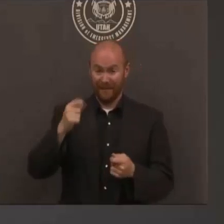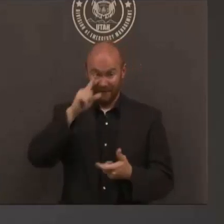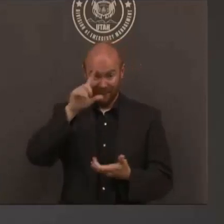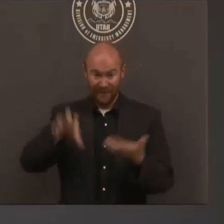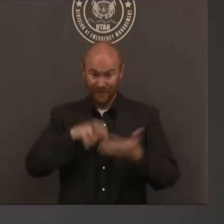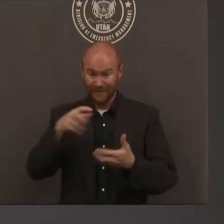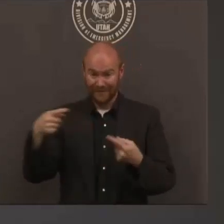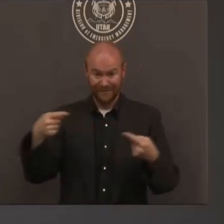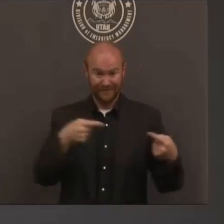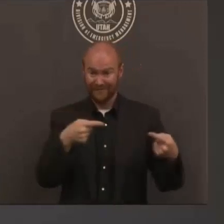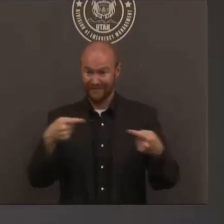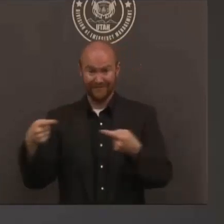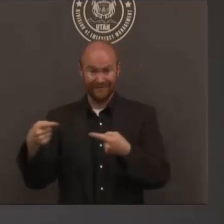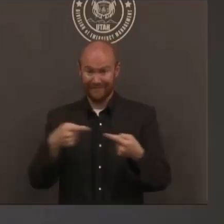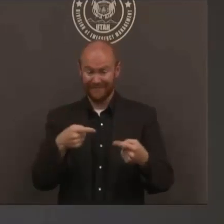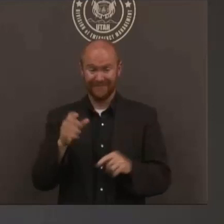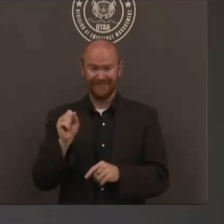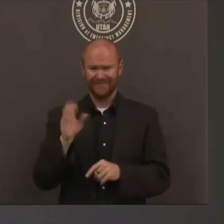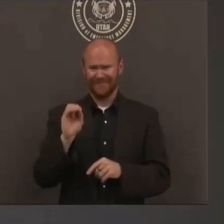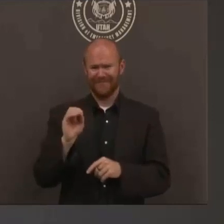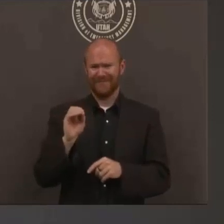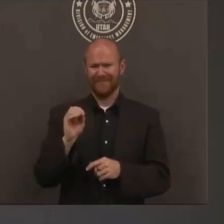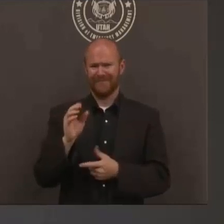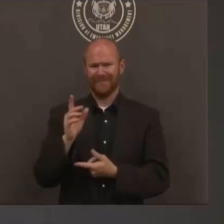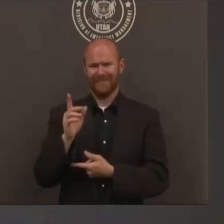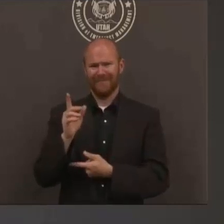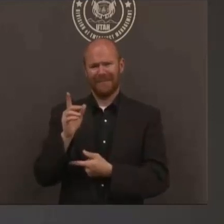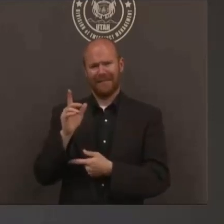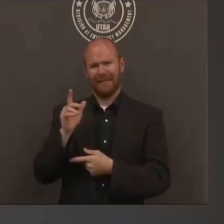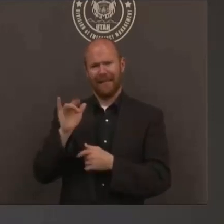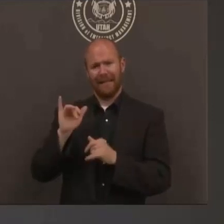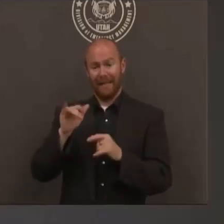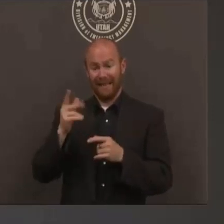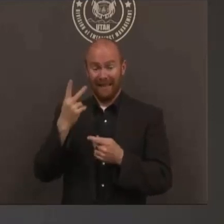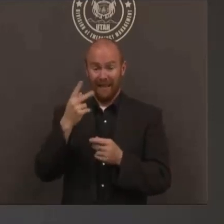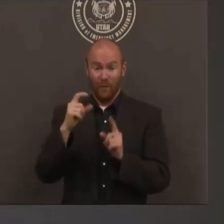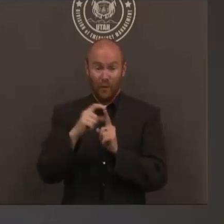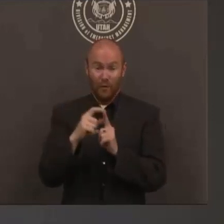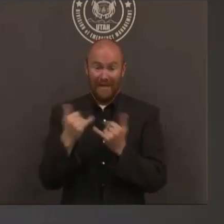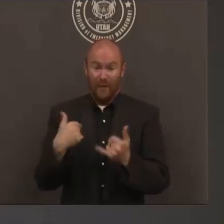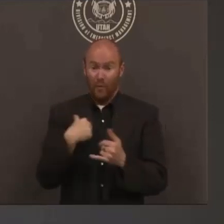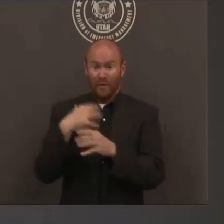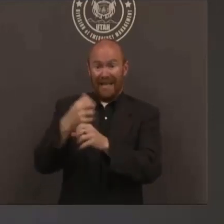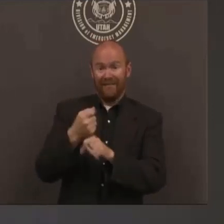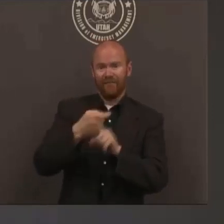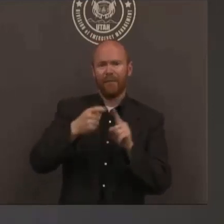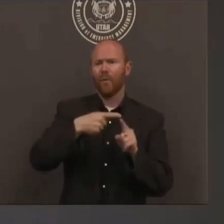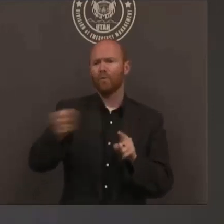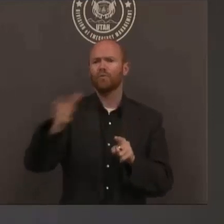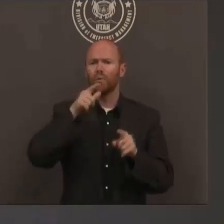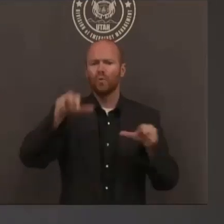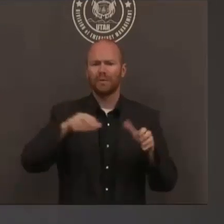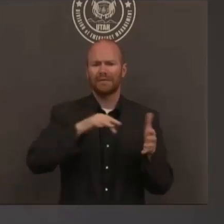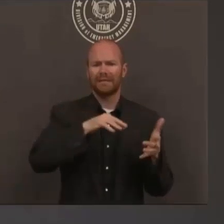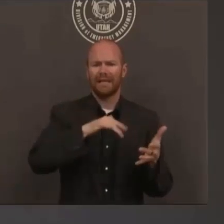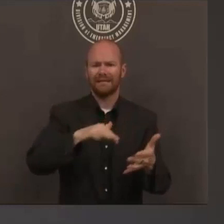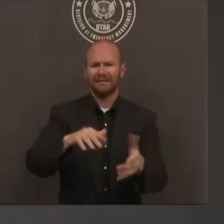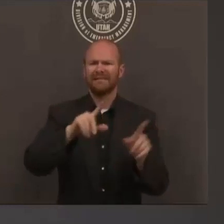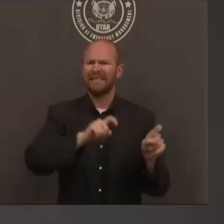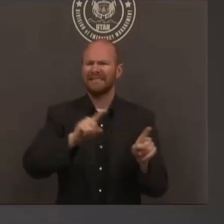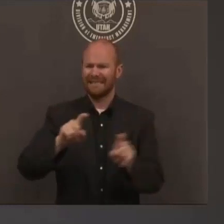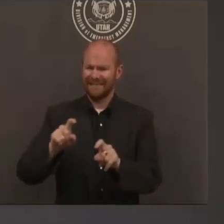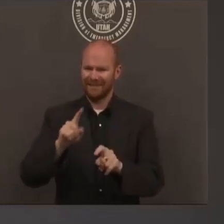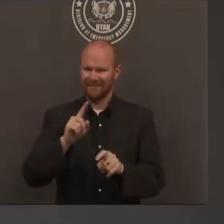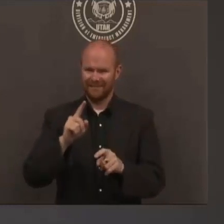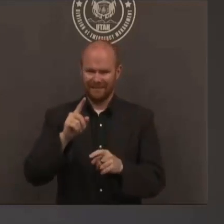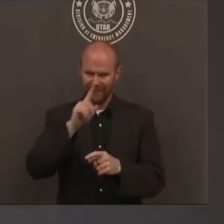this was really not a clinical study, it was a group observation of those who were in the hospital that were elderly and really were